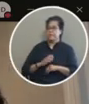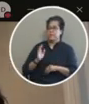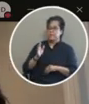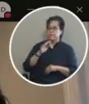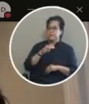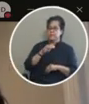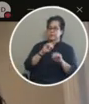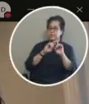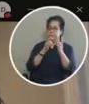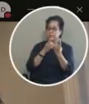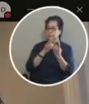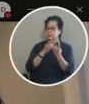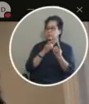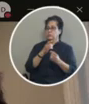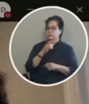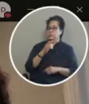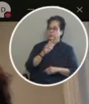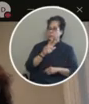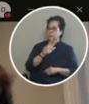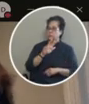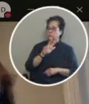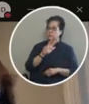Representative Hernandez.